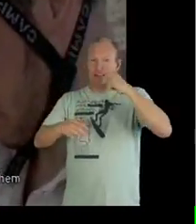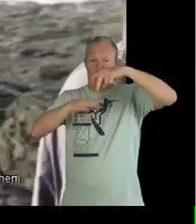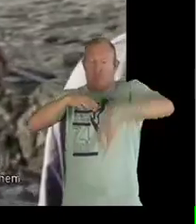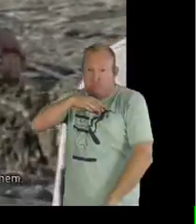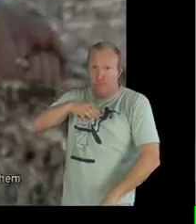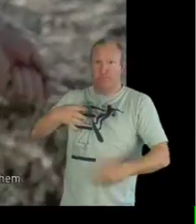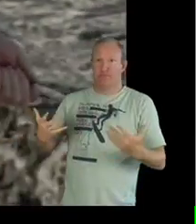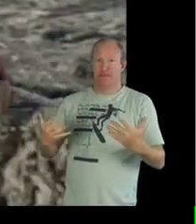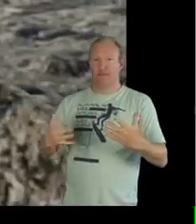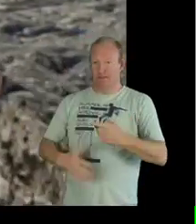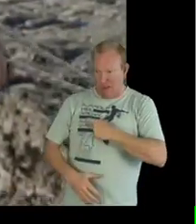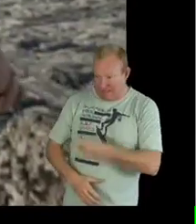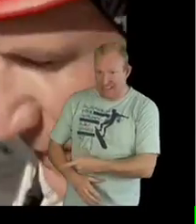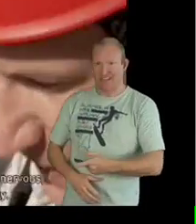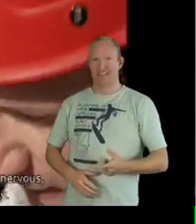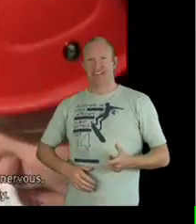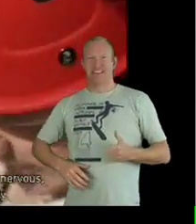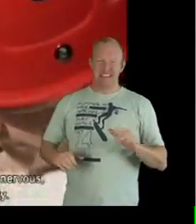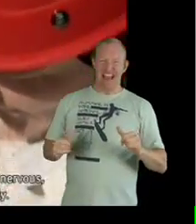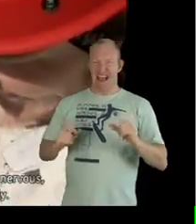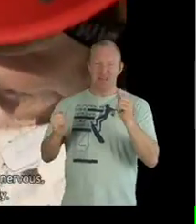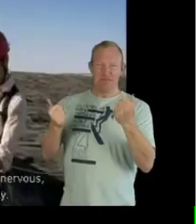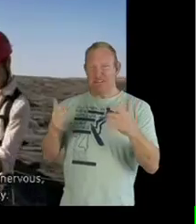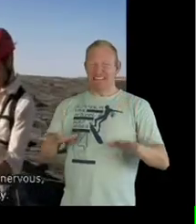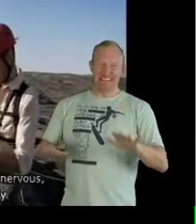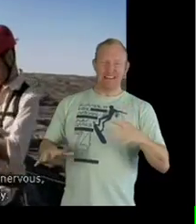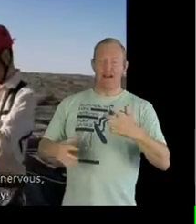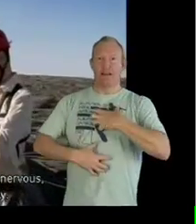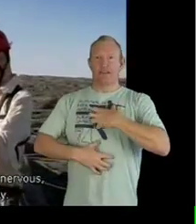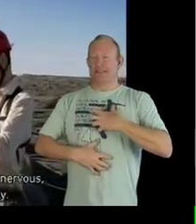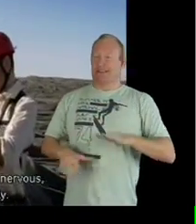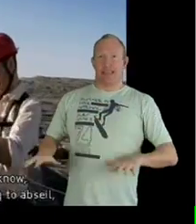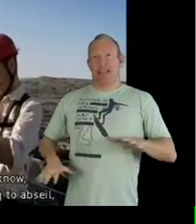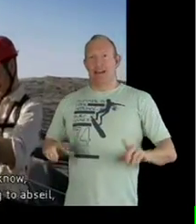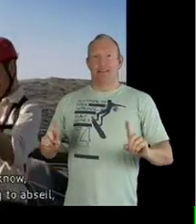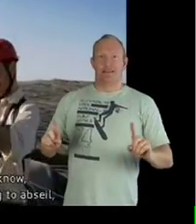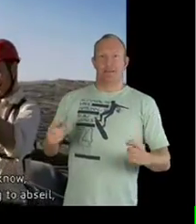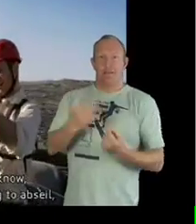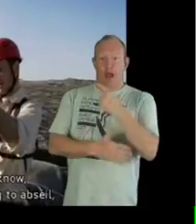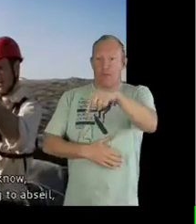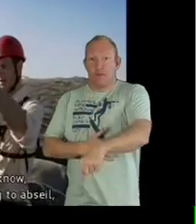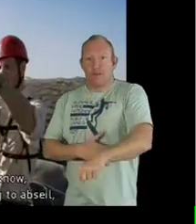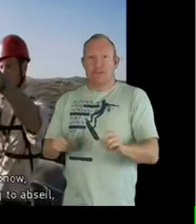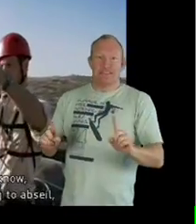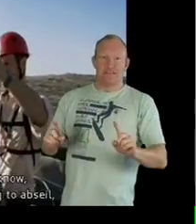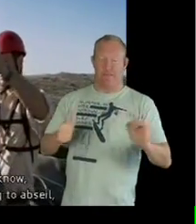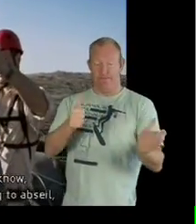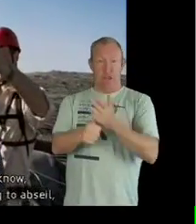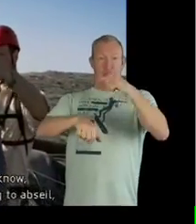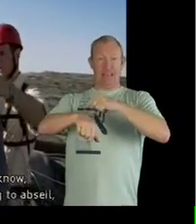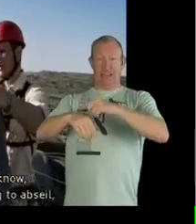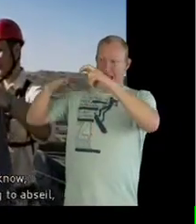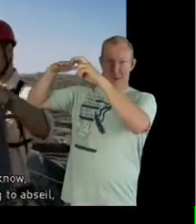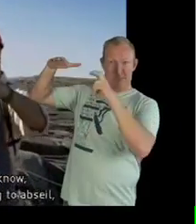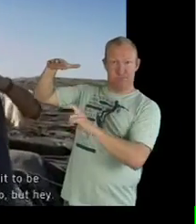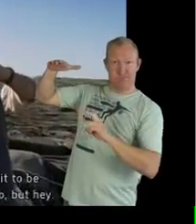Okay. Nervous? Yeah, I feel a little bit nervous, apprehensive really. You know, it's the first time you're ever